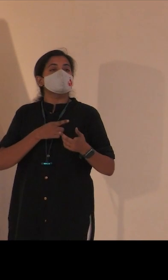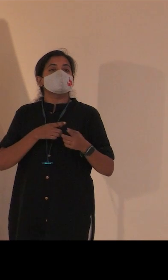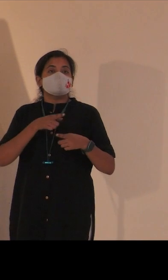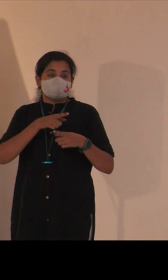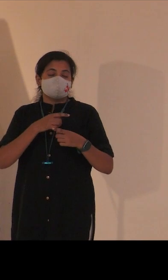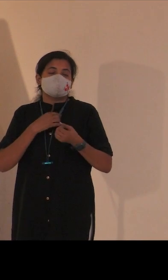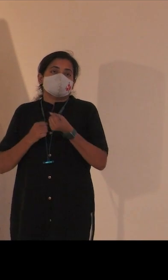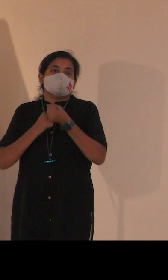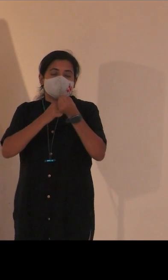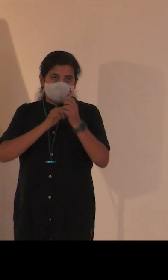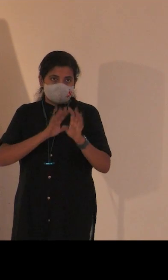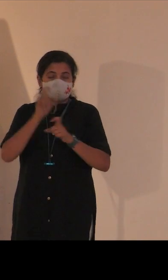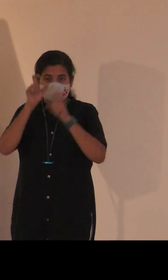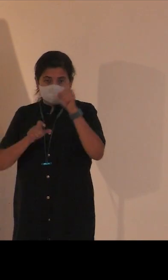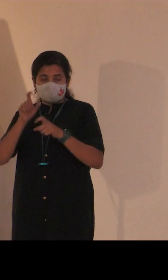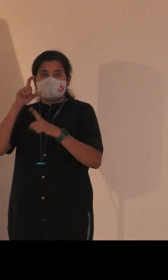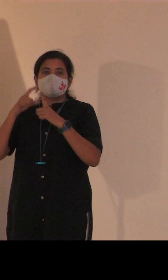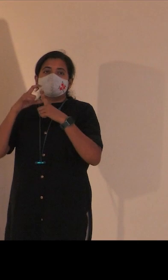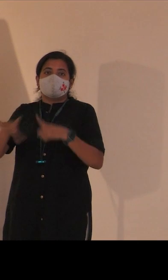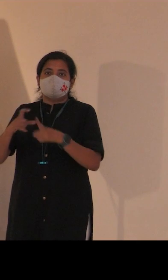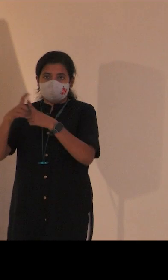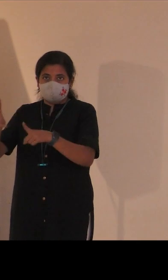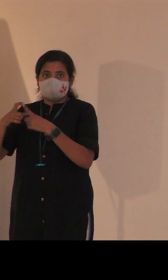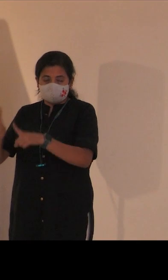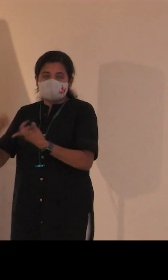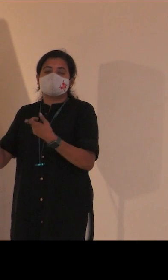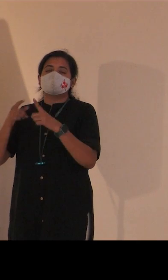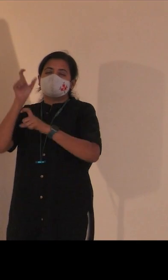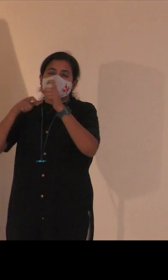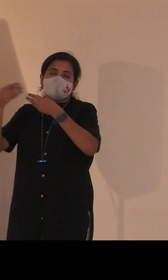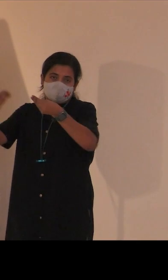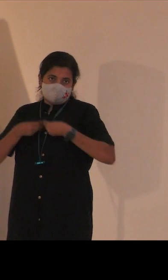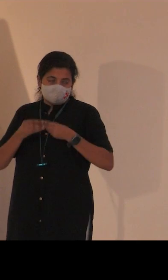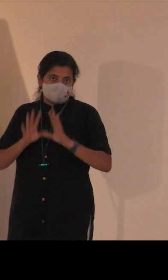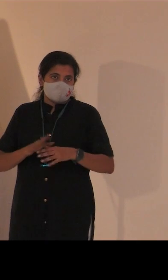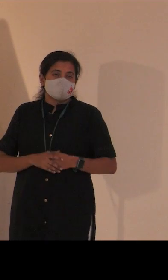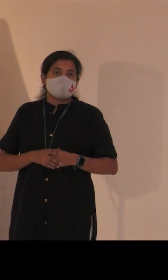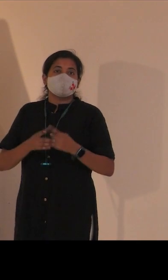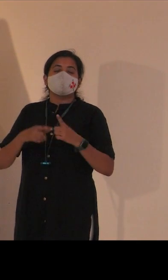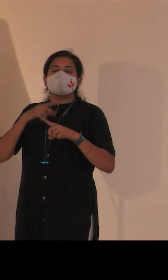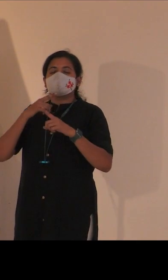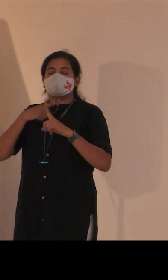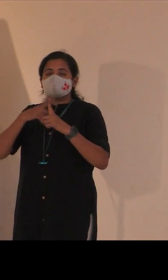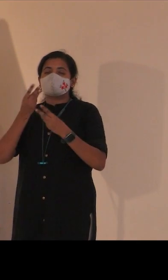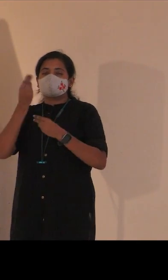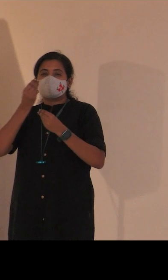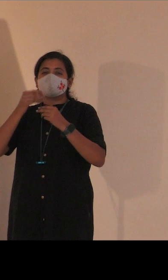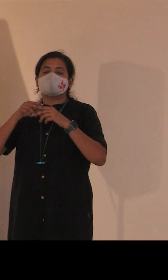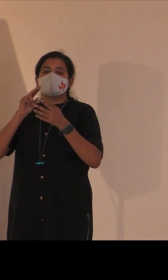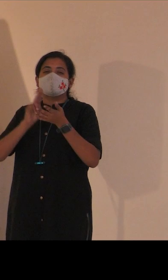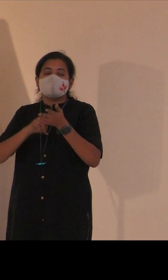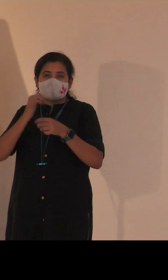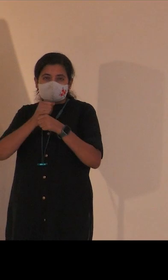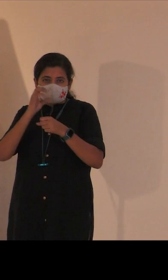operation is supported by individual donations, donations from trustees, as well as from foundations,